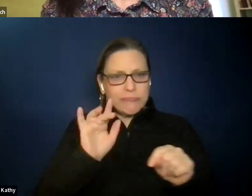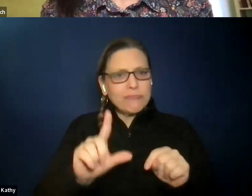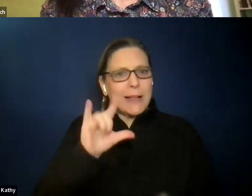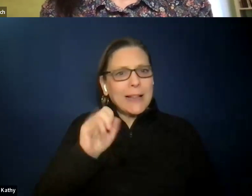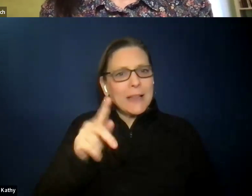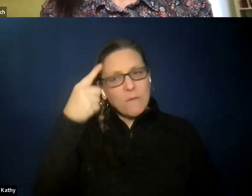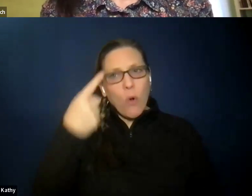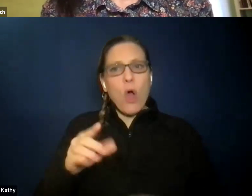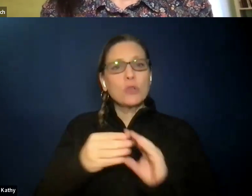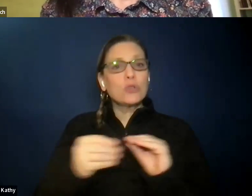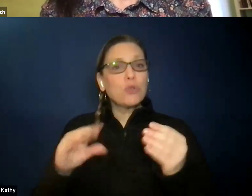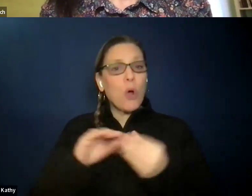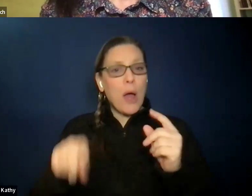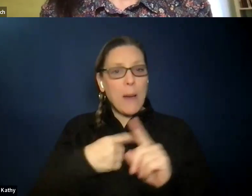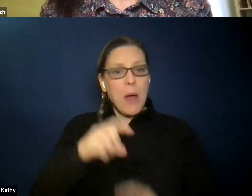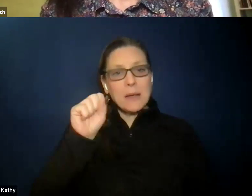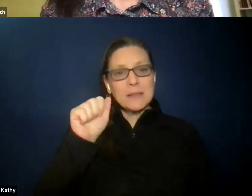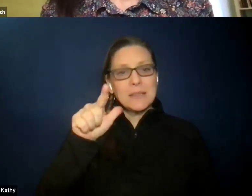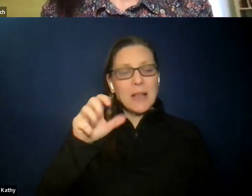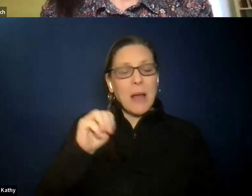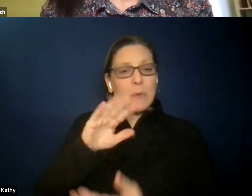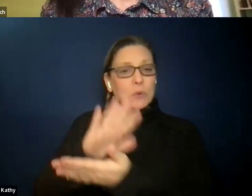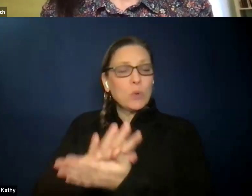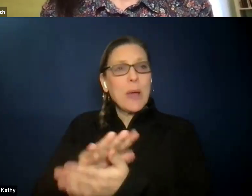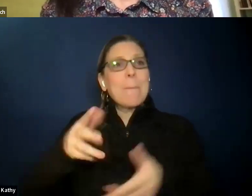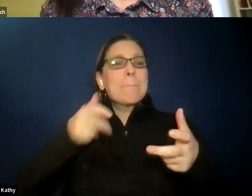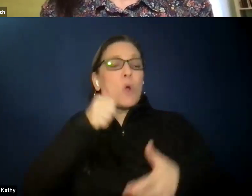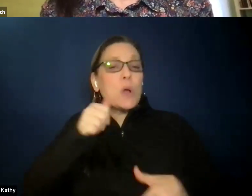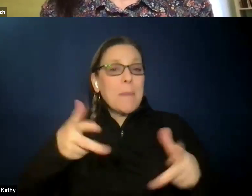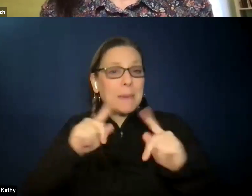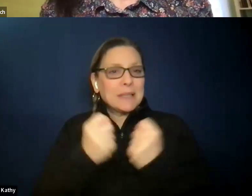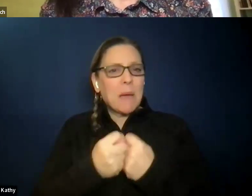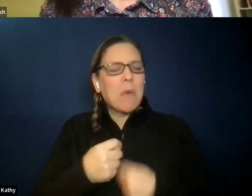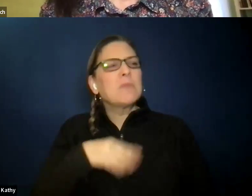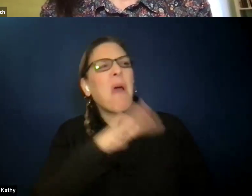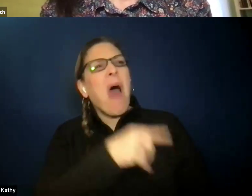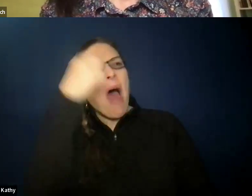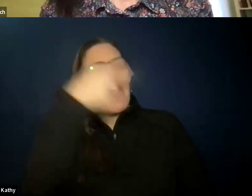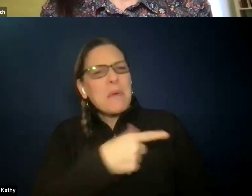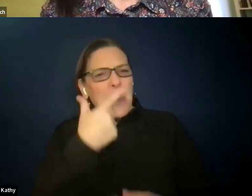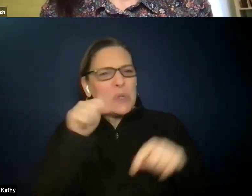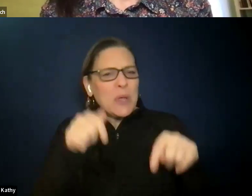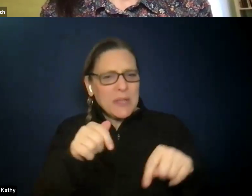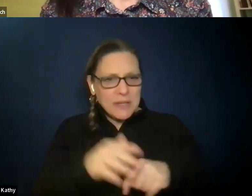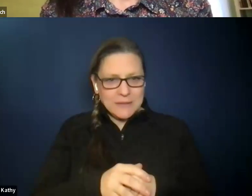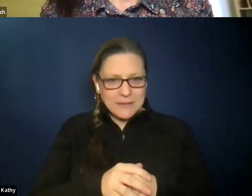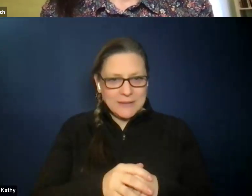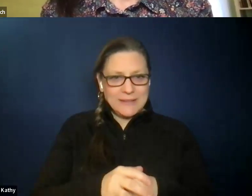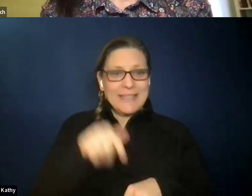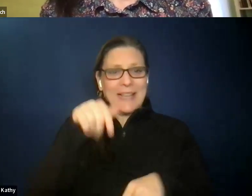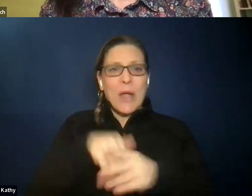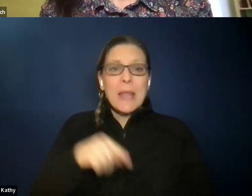a story about the Salam School girls basketball team. And she said, I thought you might be interested in this. It's right here in